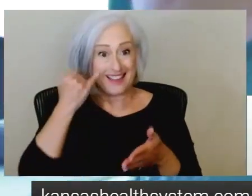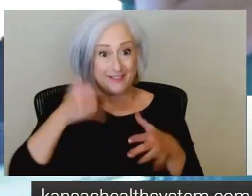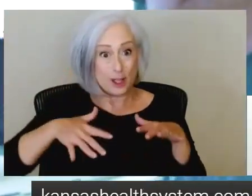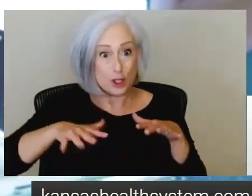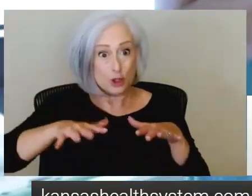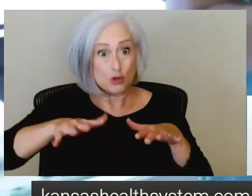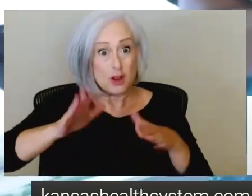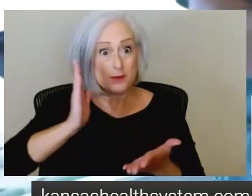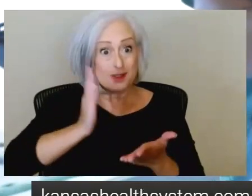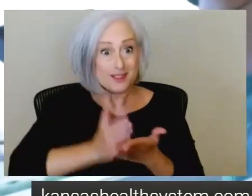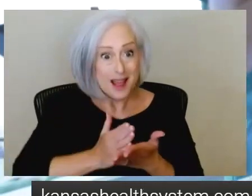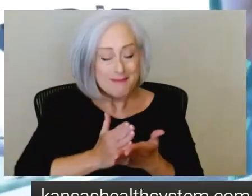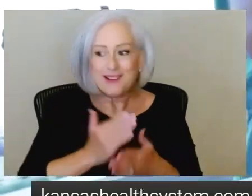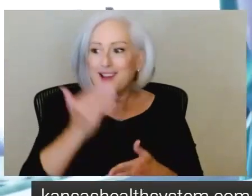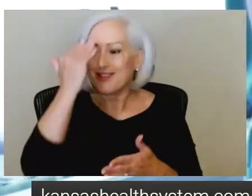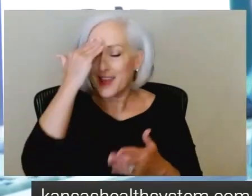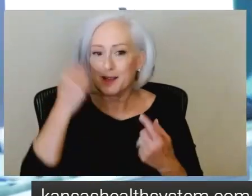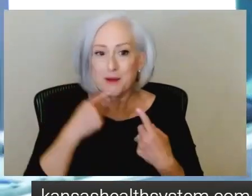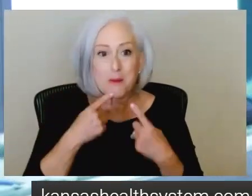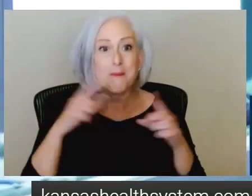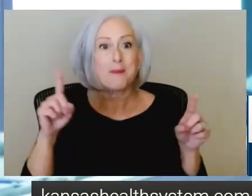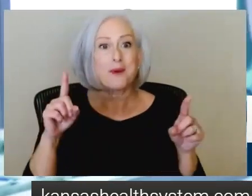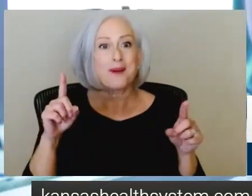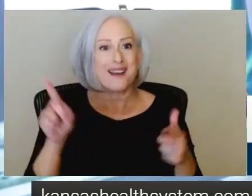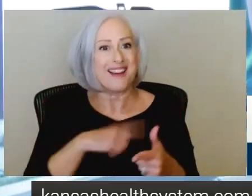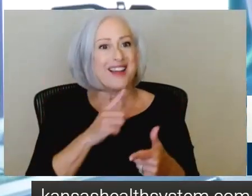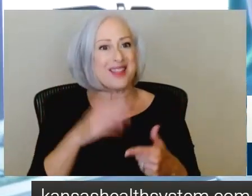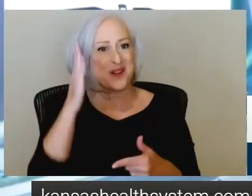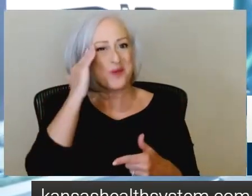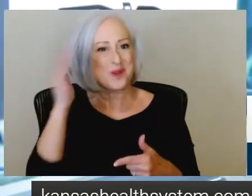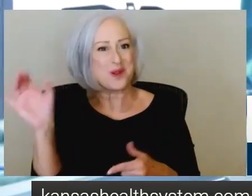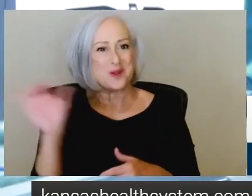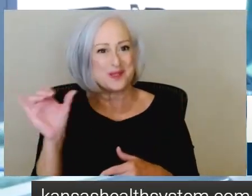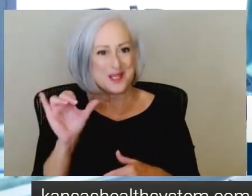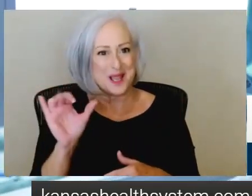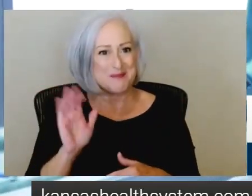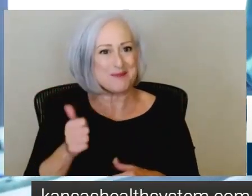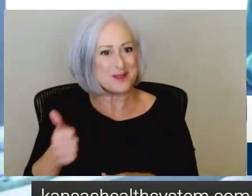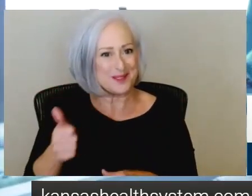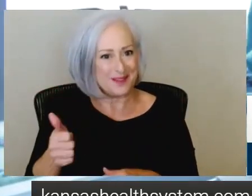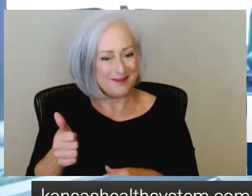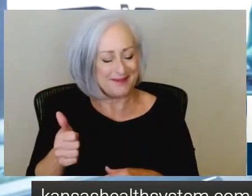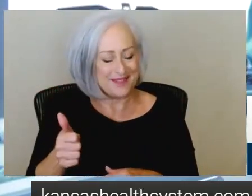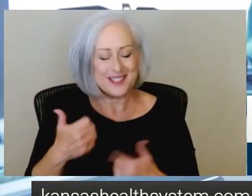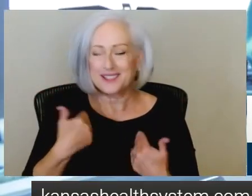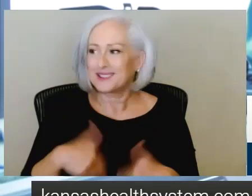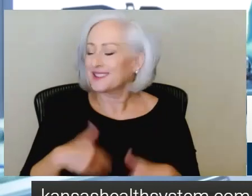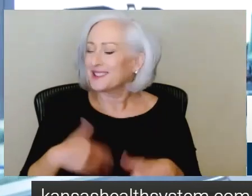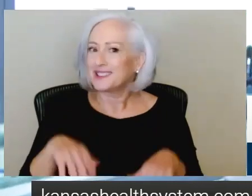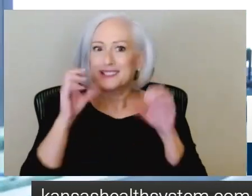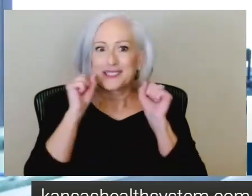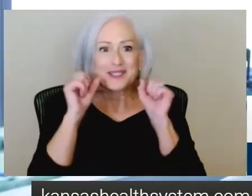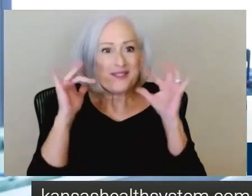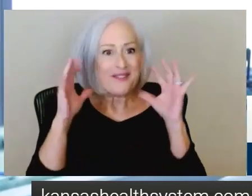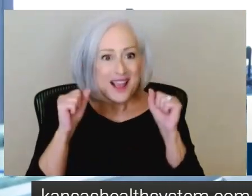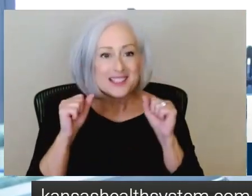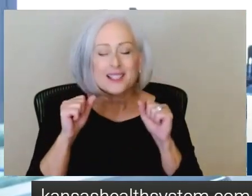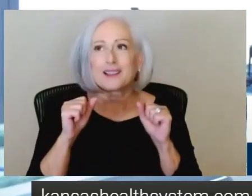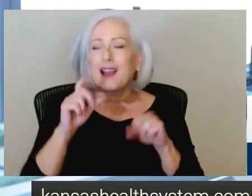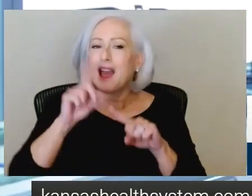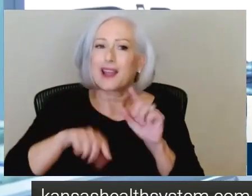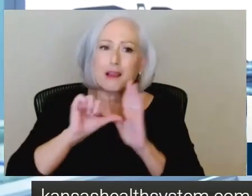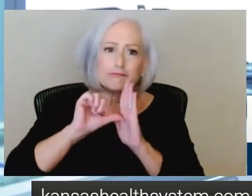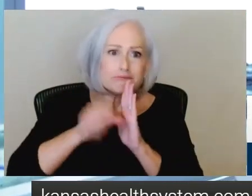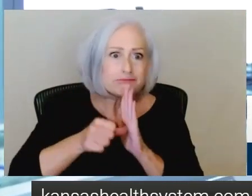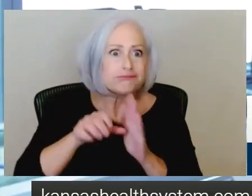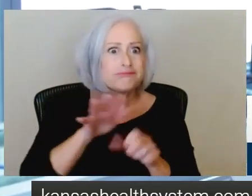working, and she should quickly know as well. This is just fascinating, and I can't stress enough to people watching